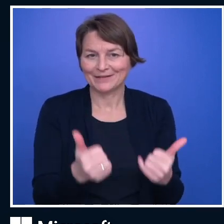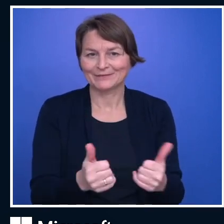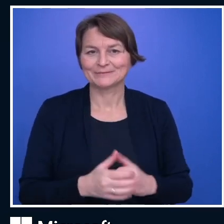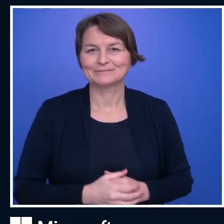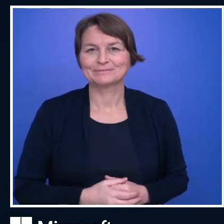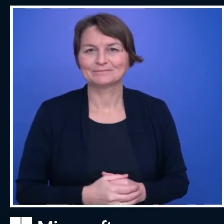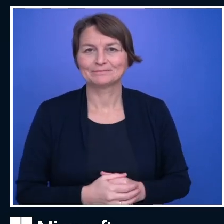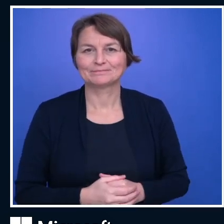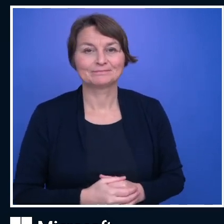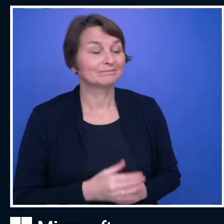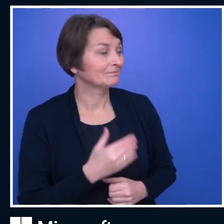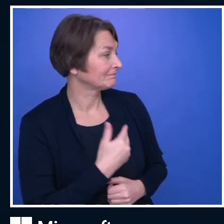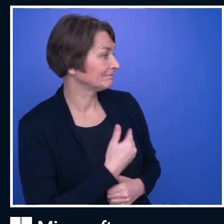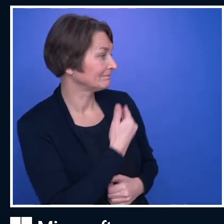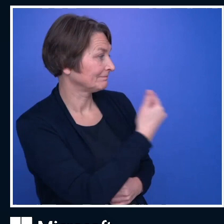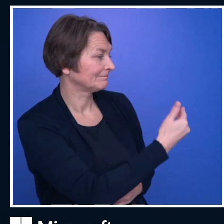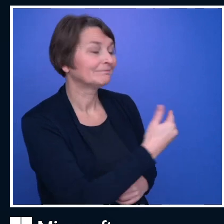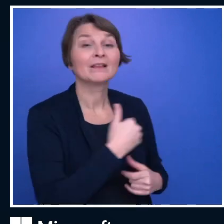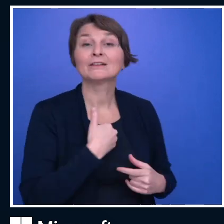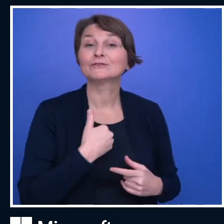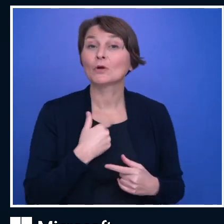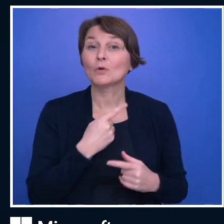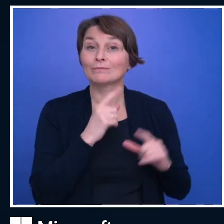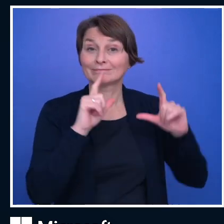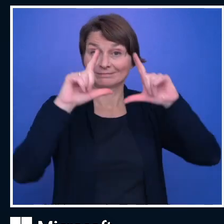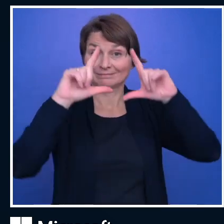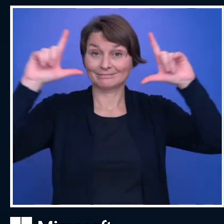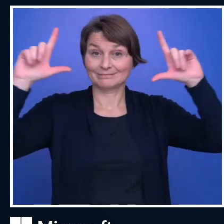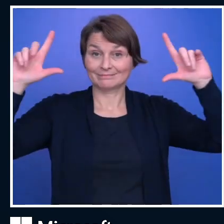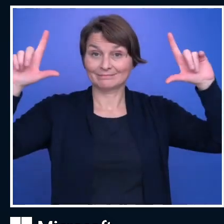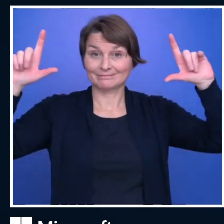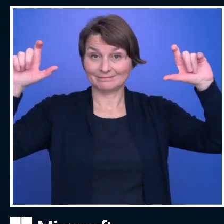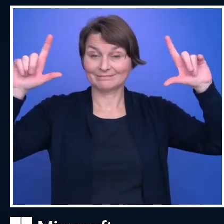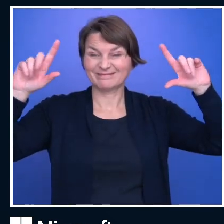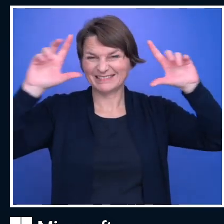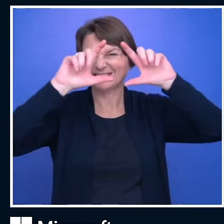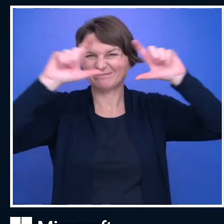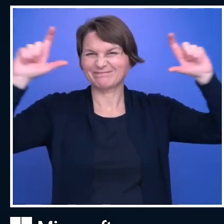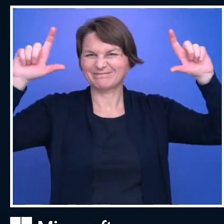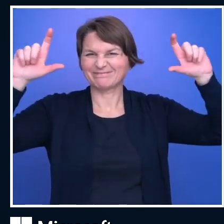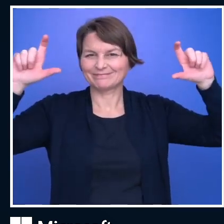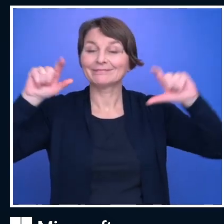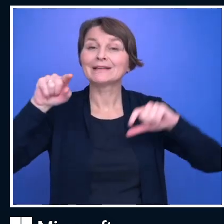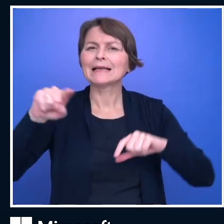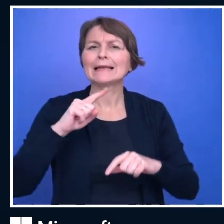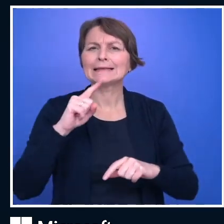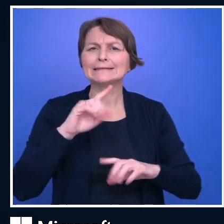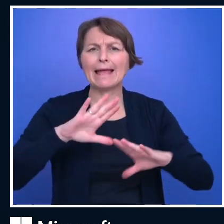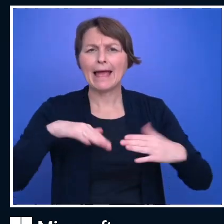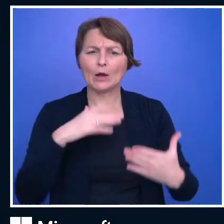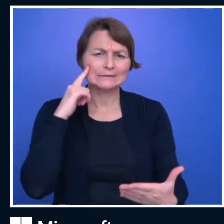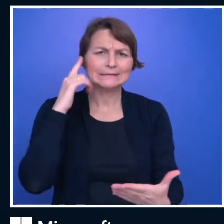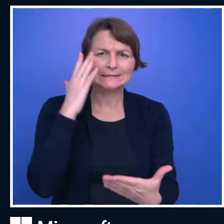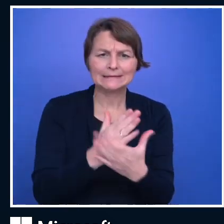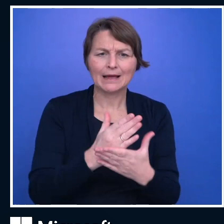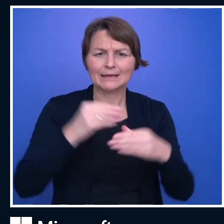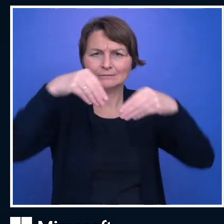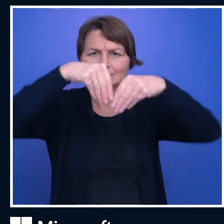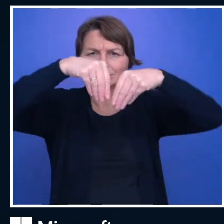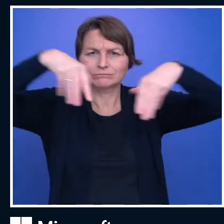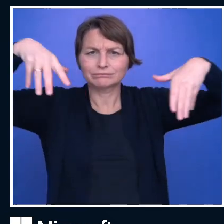Now, coming to decision trees. So in this is an algorithm in which at